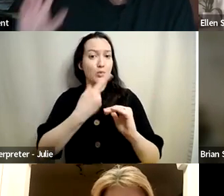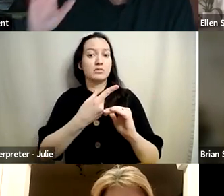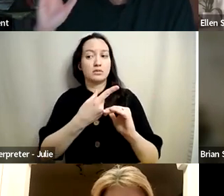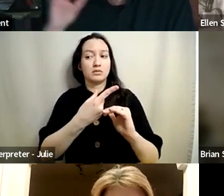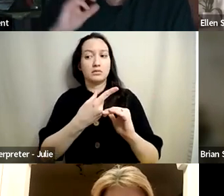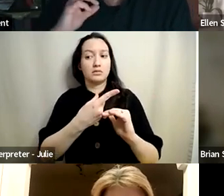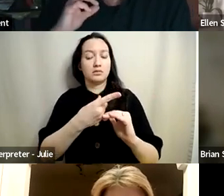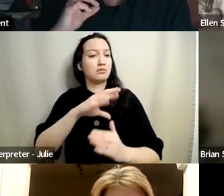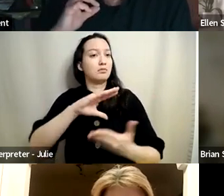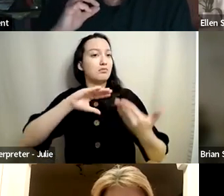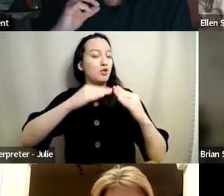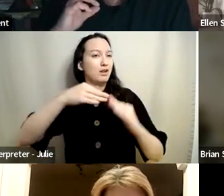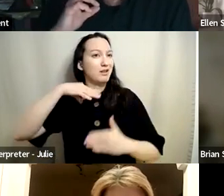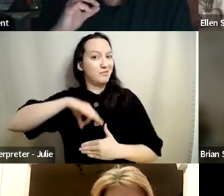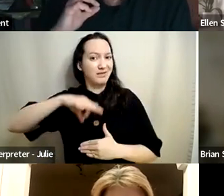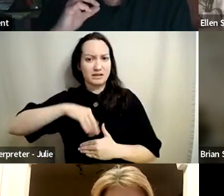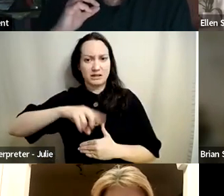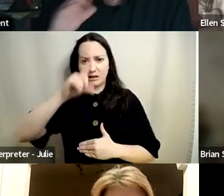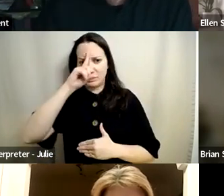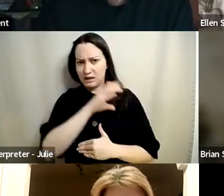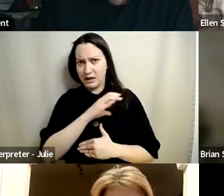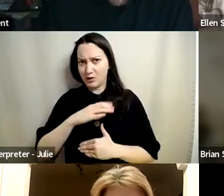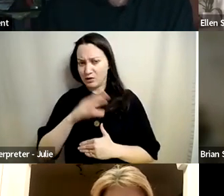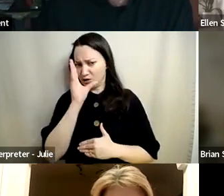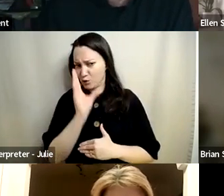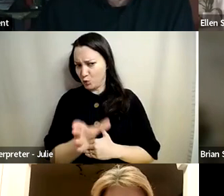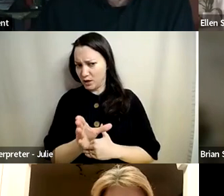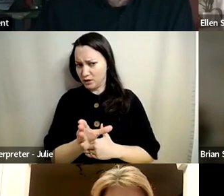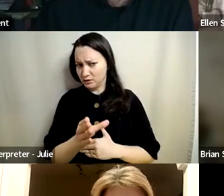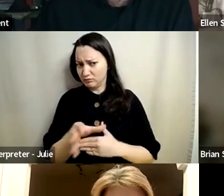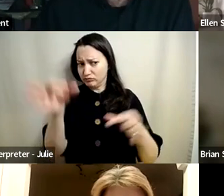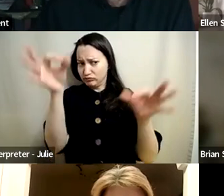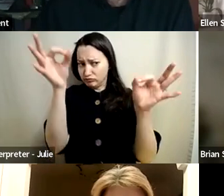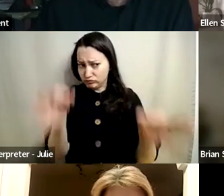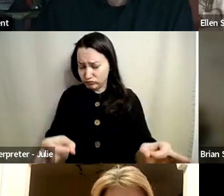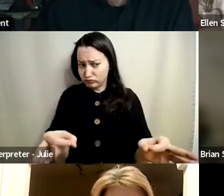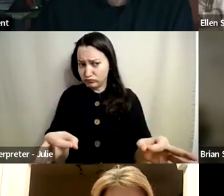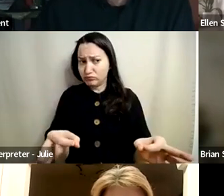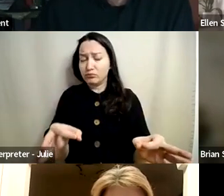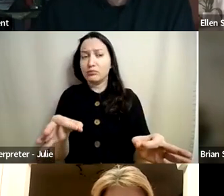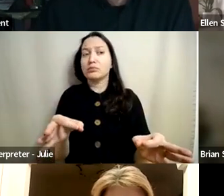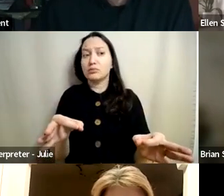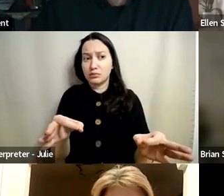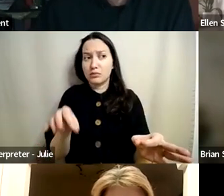about the community benefits package. I believe council is going to be making a decision about the Providence St. John